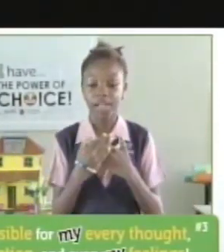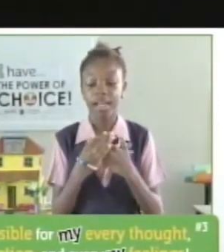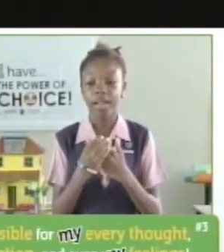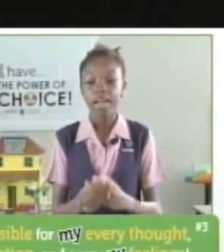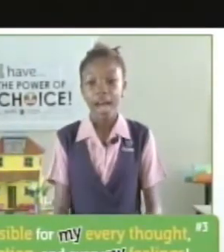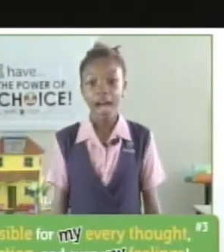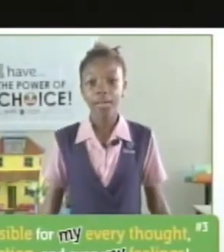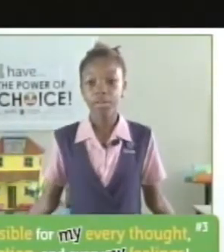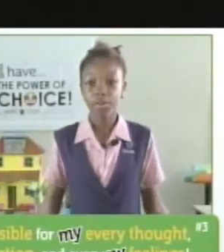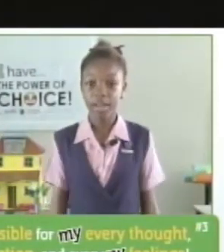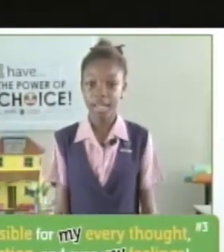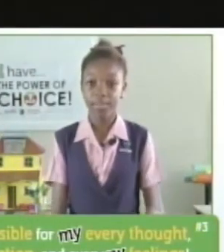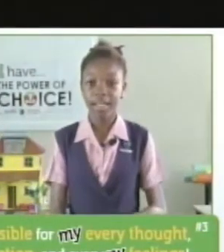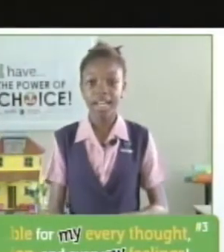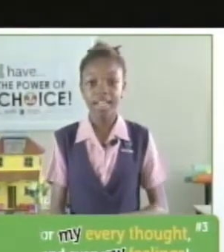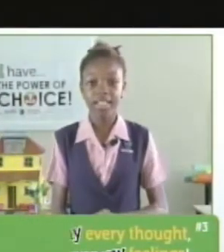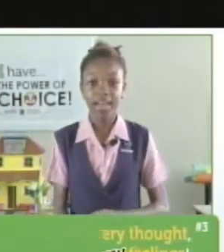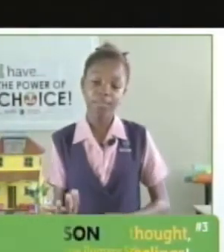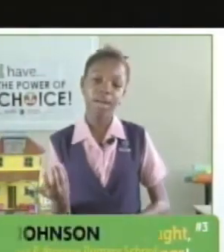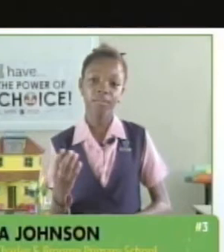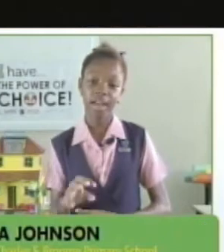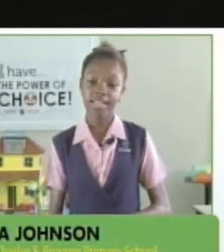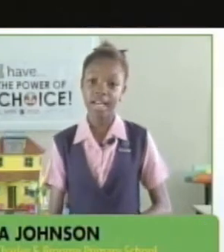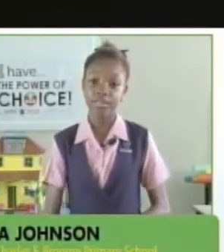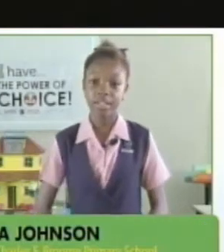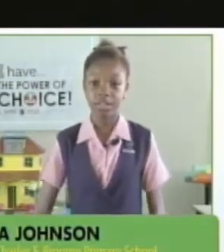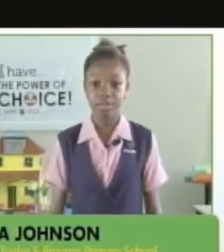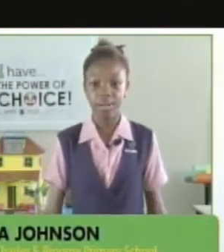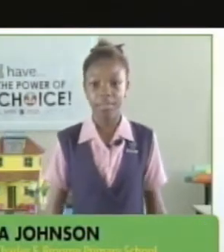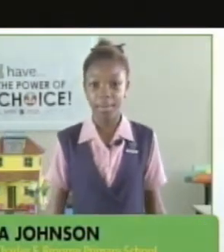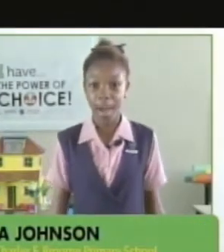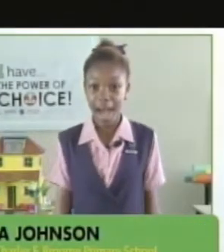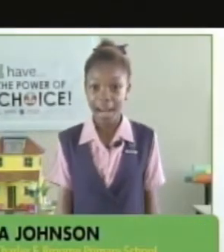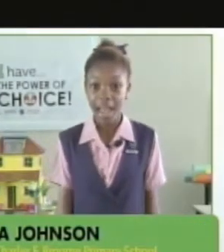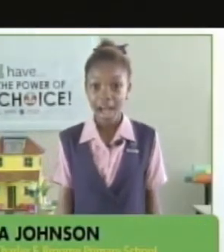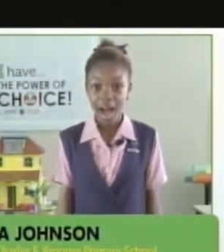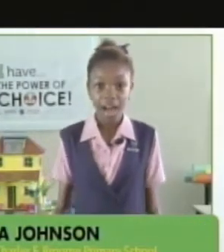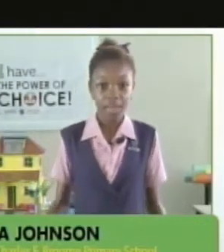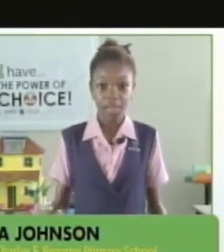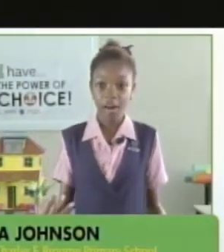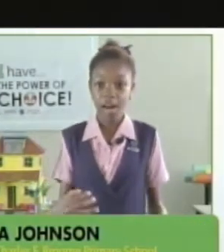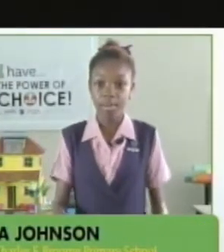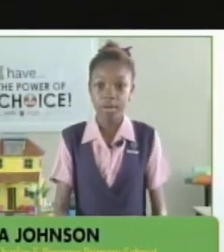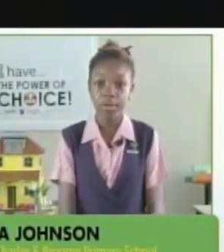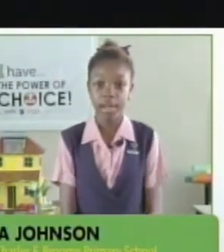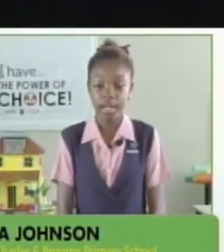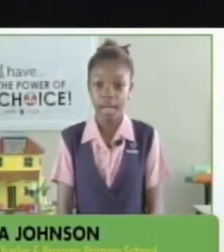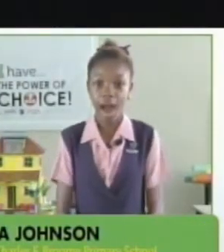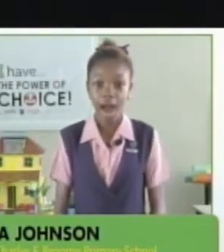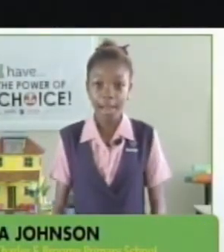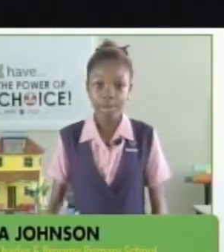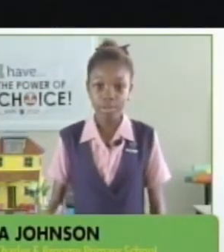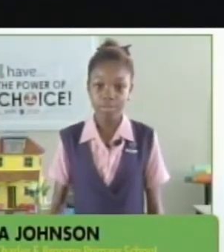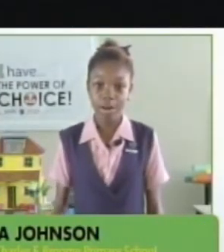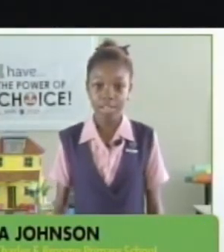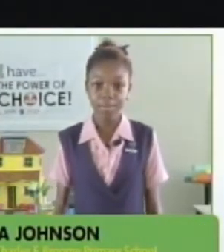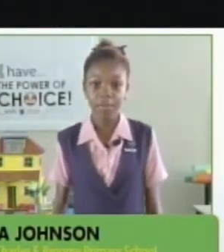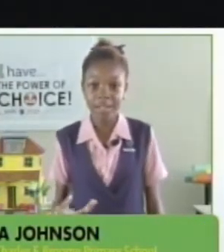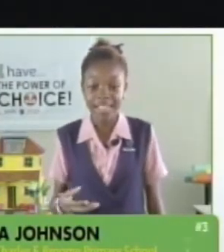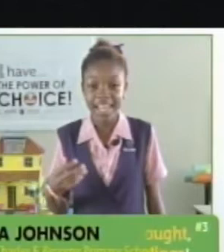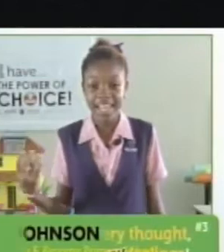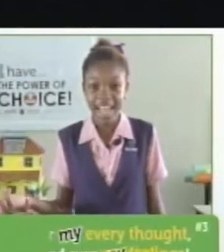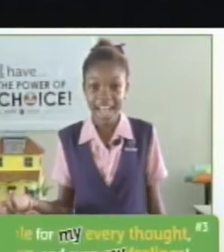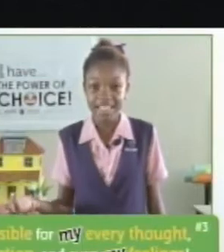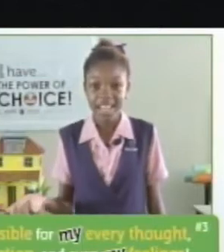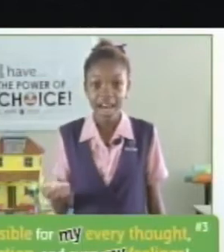every feeling. I'm doing it because if my friend tells me to do something bad, I thought about doing it. I was responsible